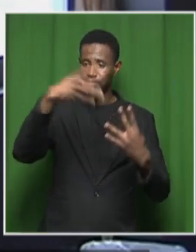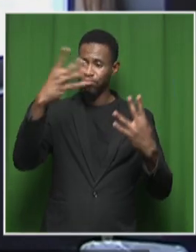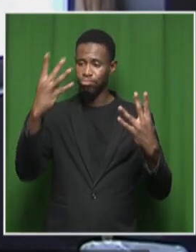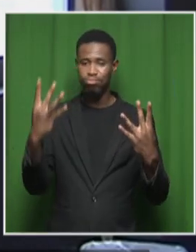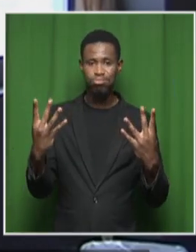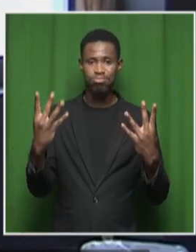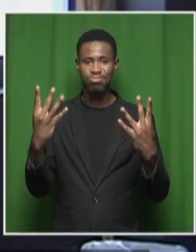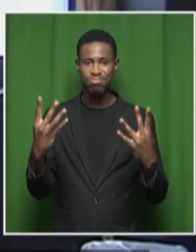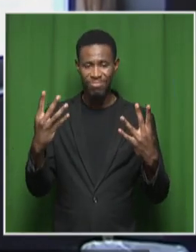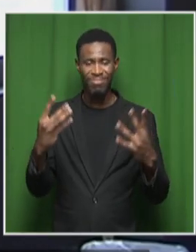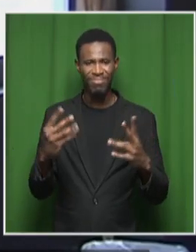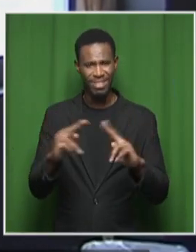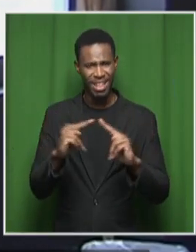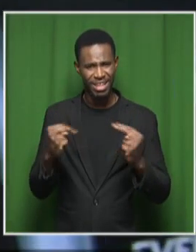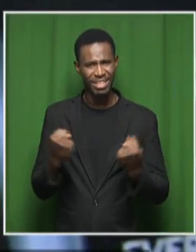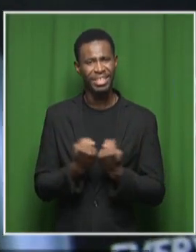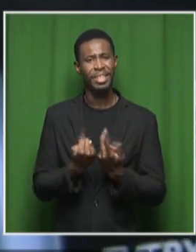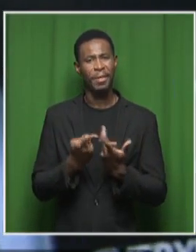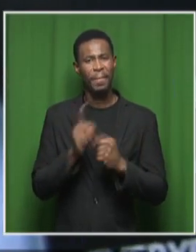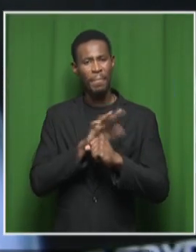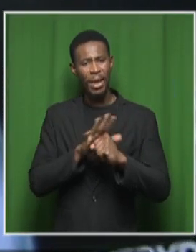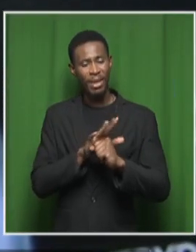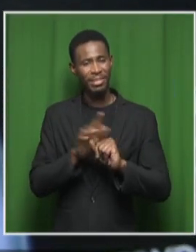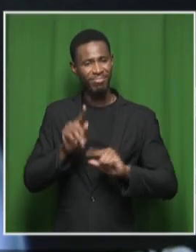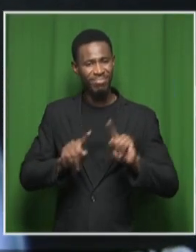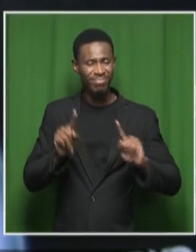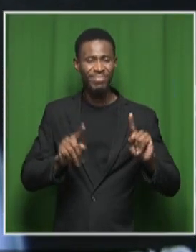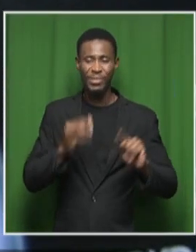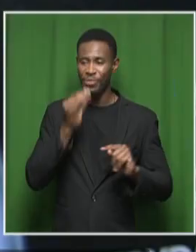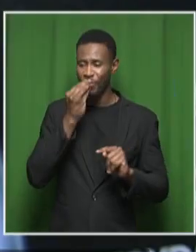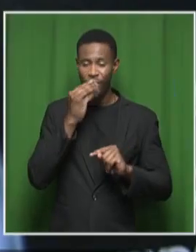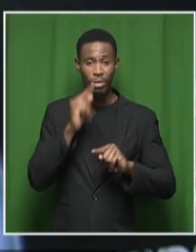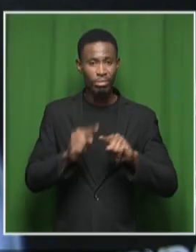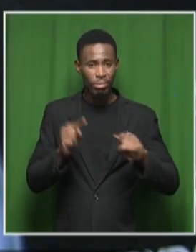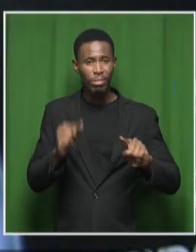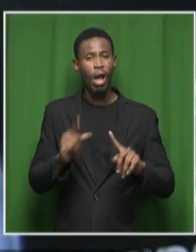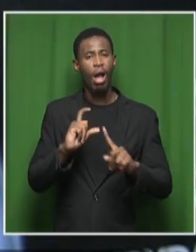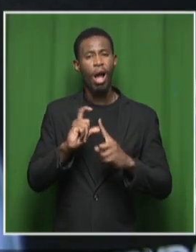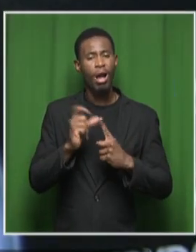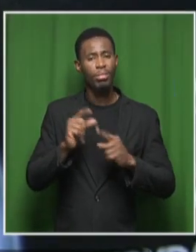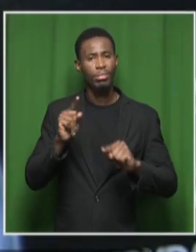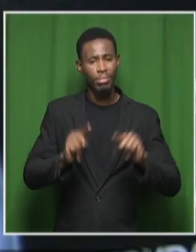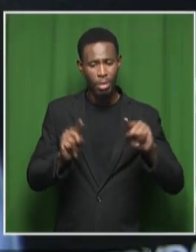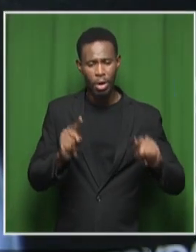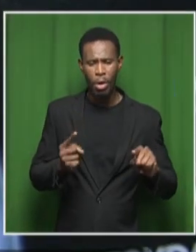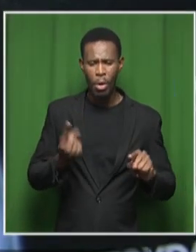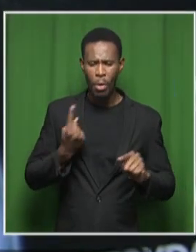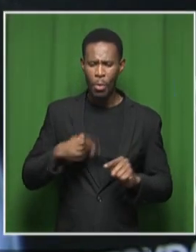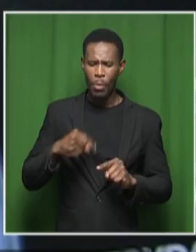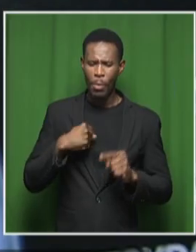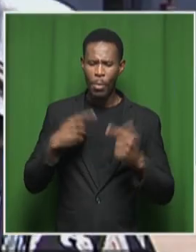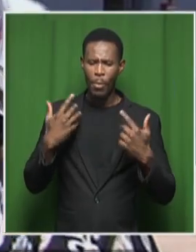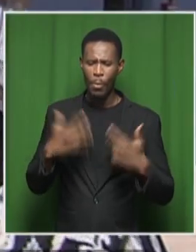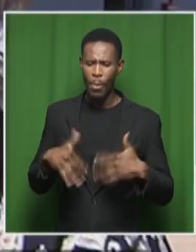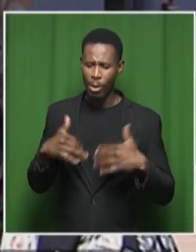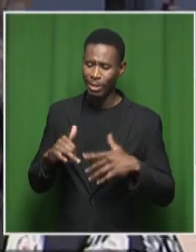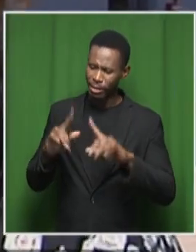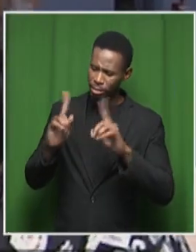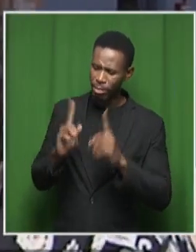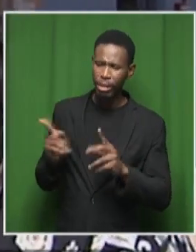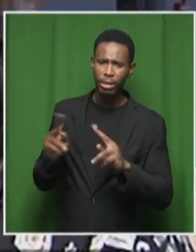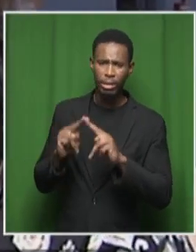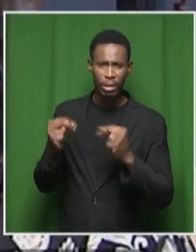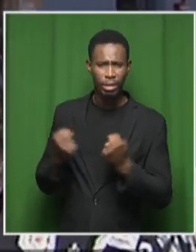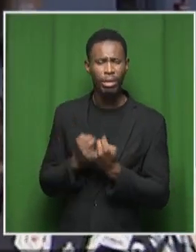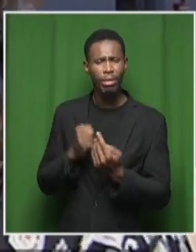different backgrounds, different foods, different cultures, and I think because we're such an unusual, a unique nation, we need to